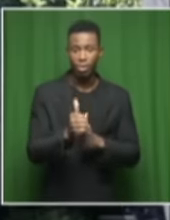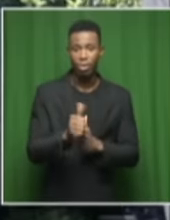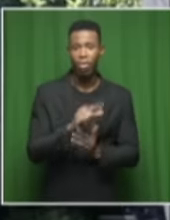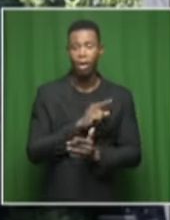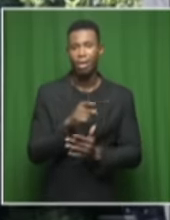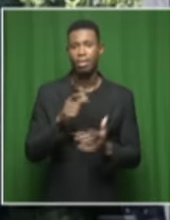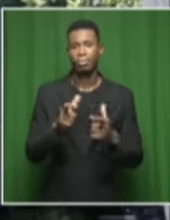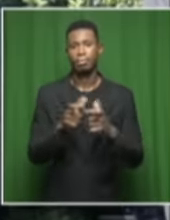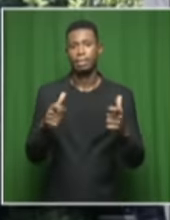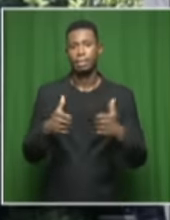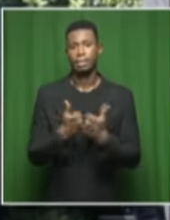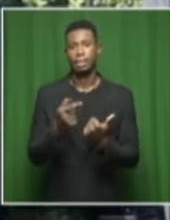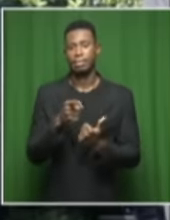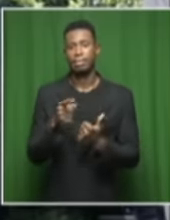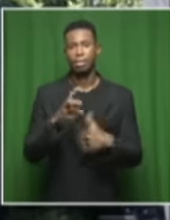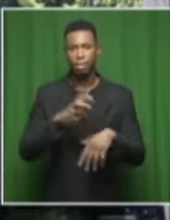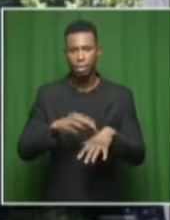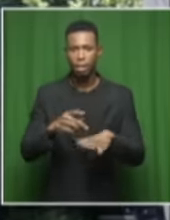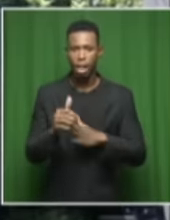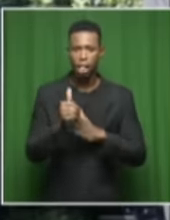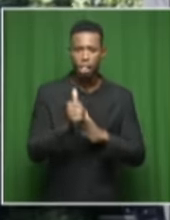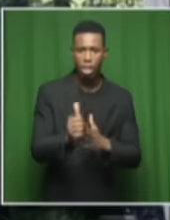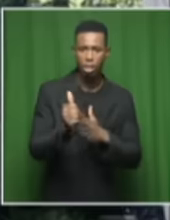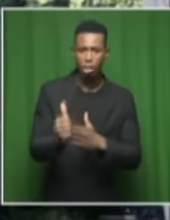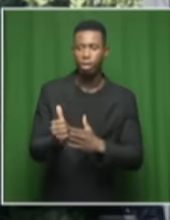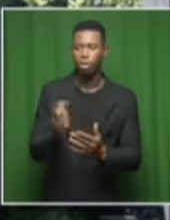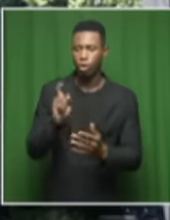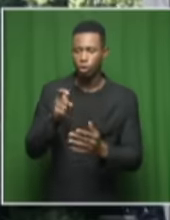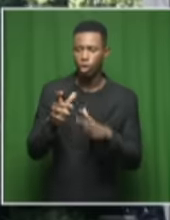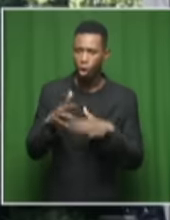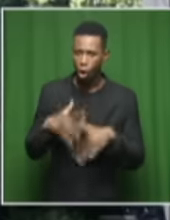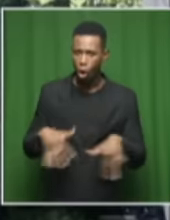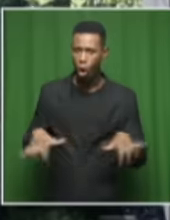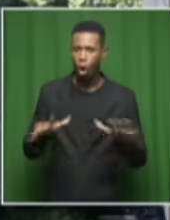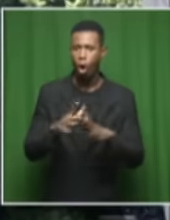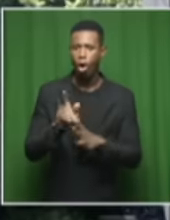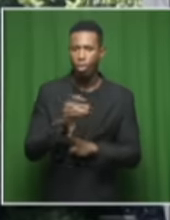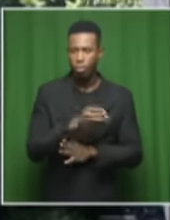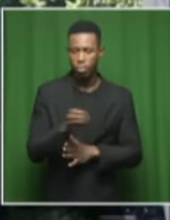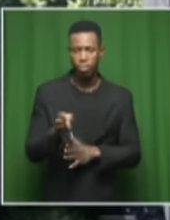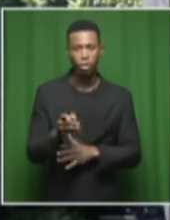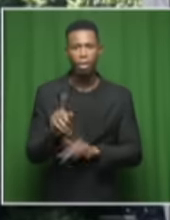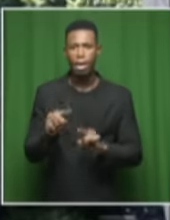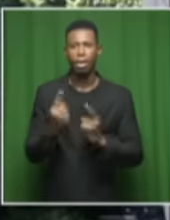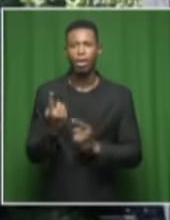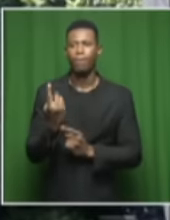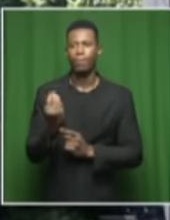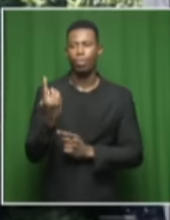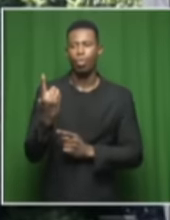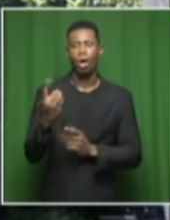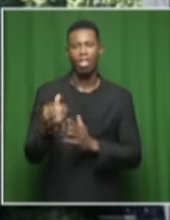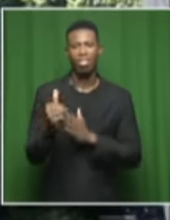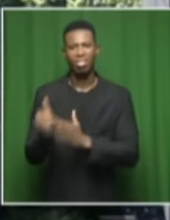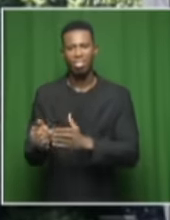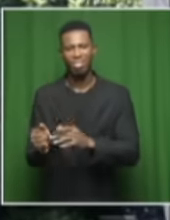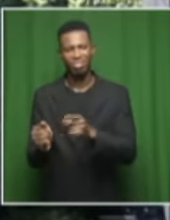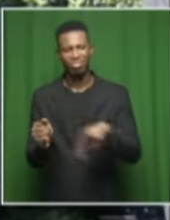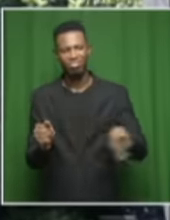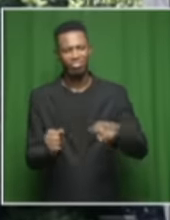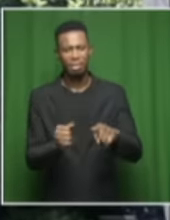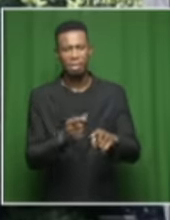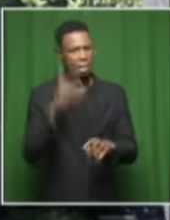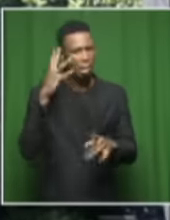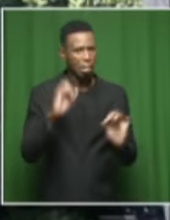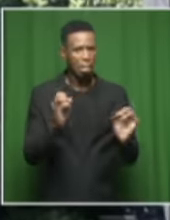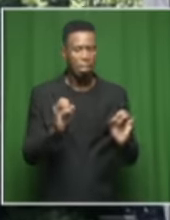that leadership throughout the team. You can't just have one brilliant leader and the rest inexperienced. So I think we were very